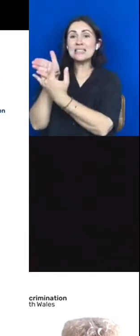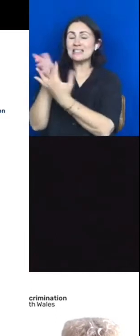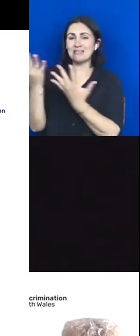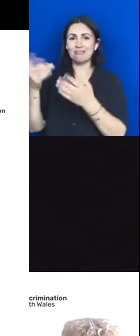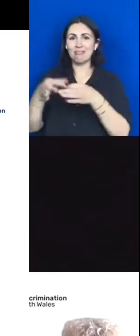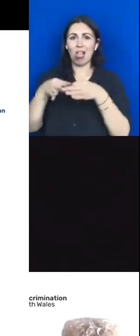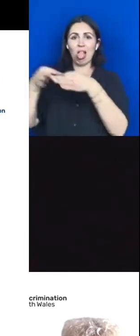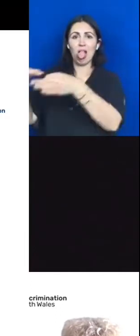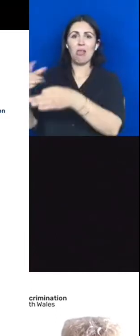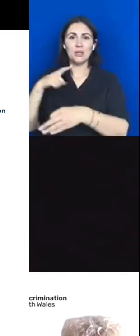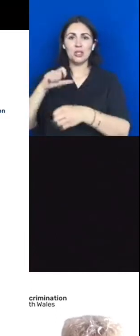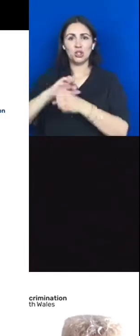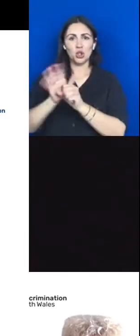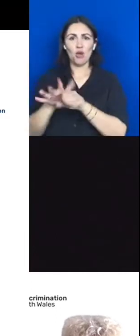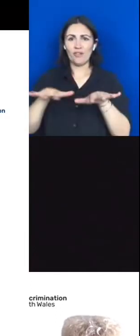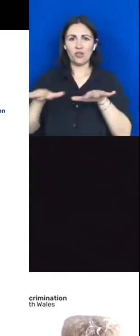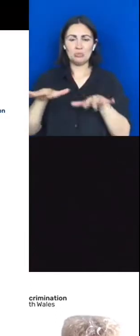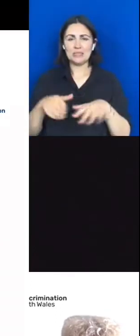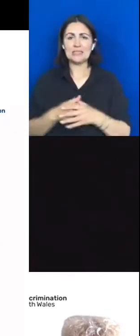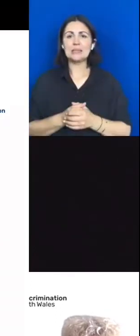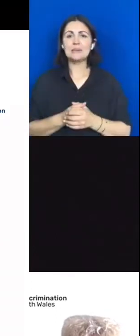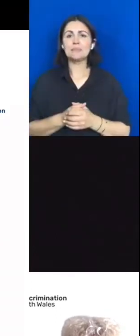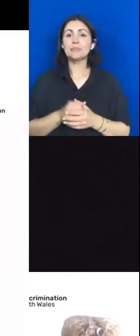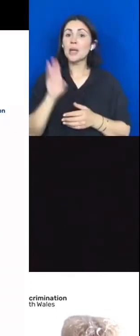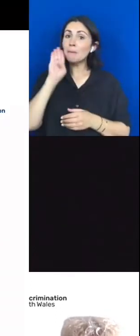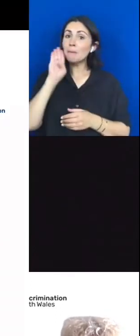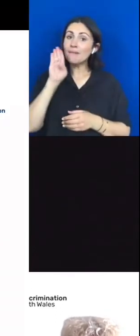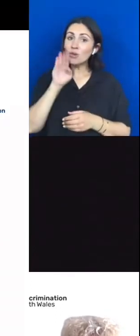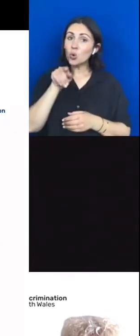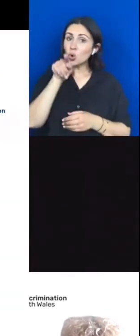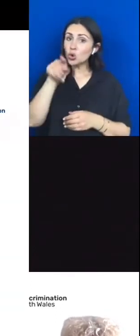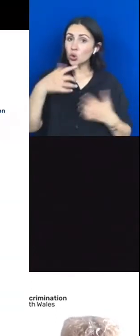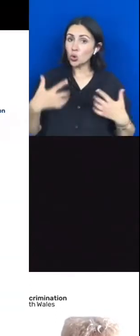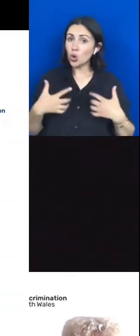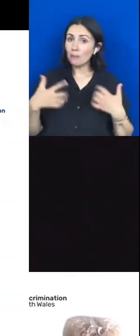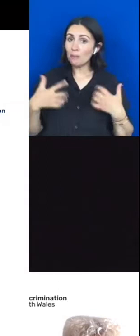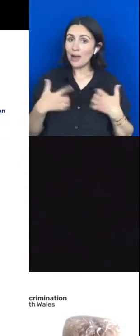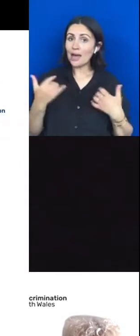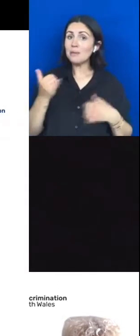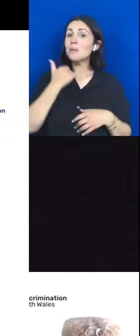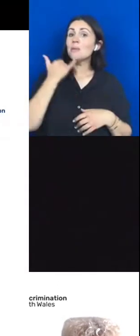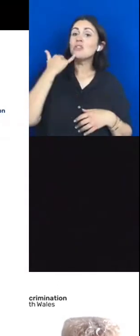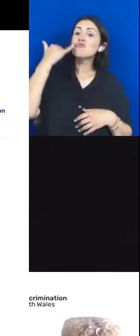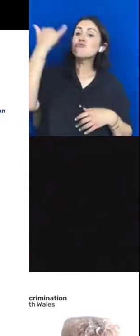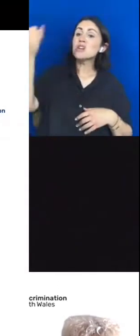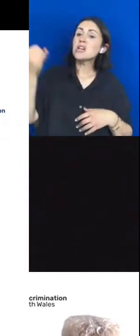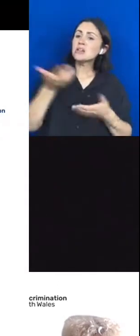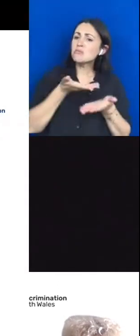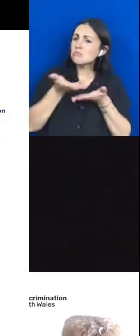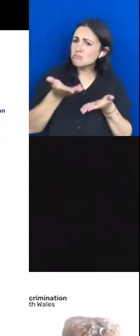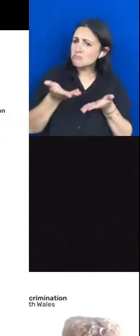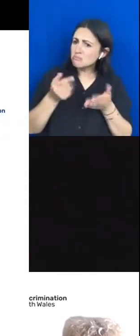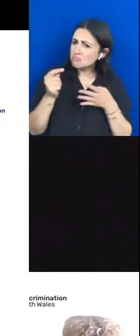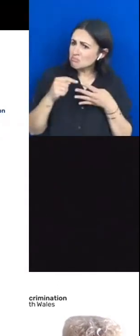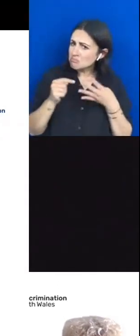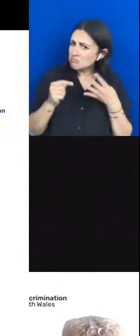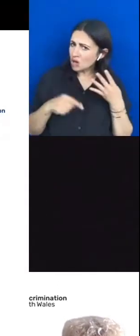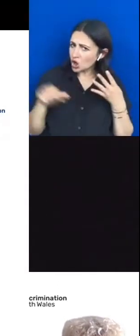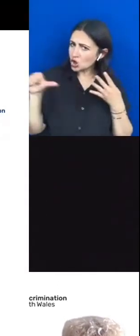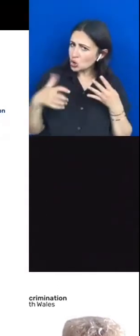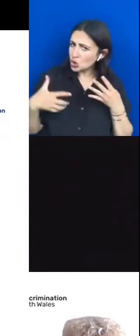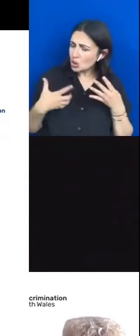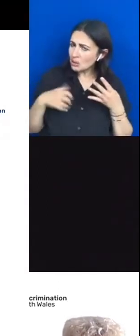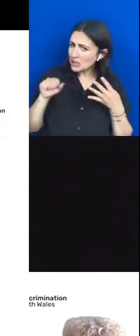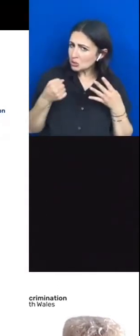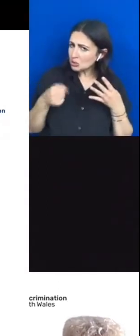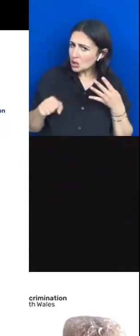Before making a complaint, you may wish to contact our inquiry service. An inquiry officer may be